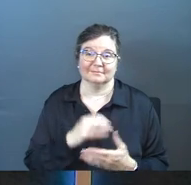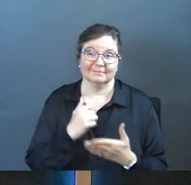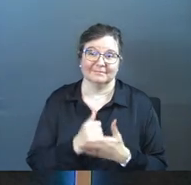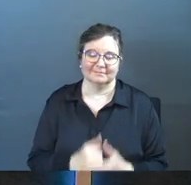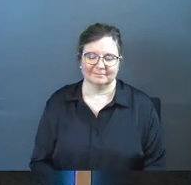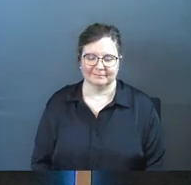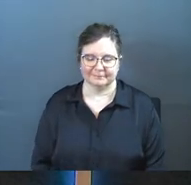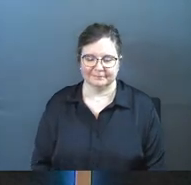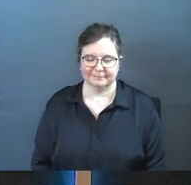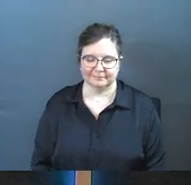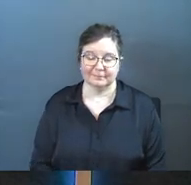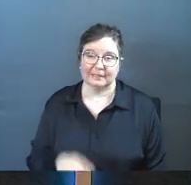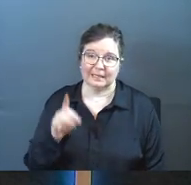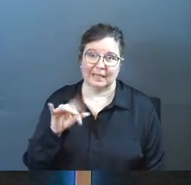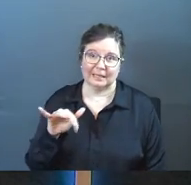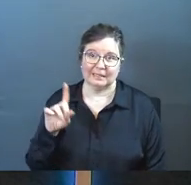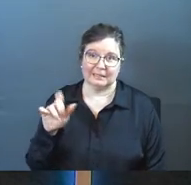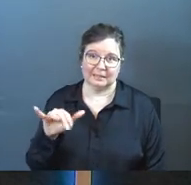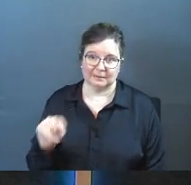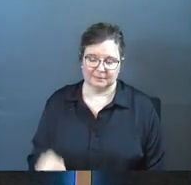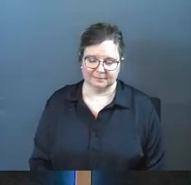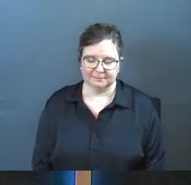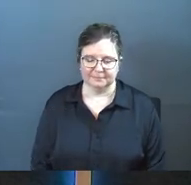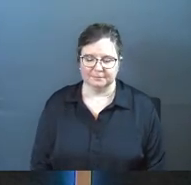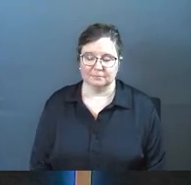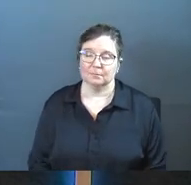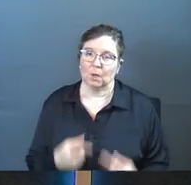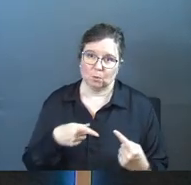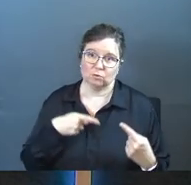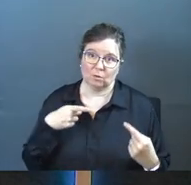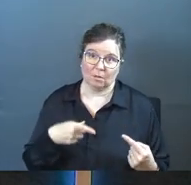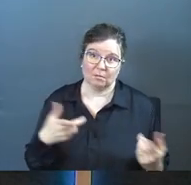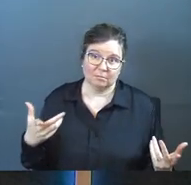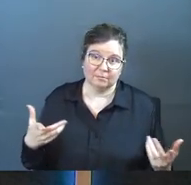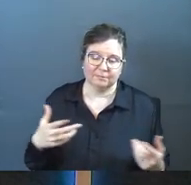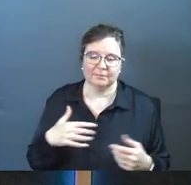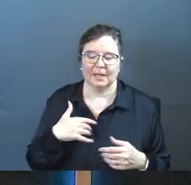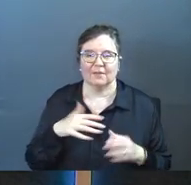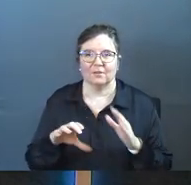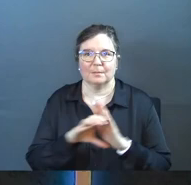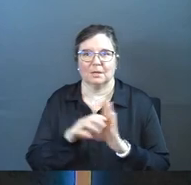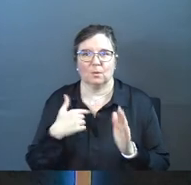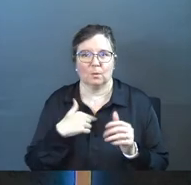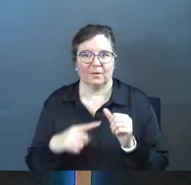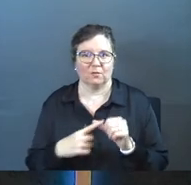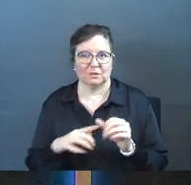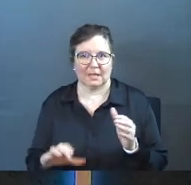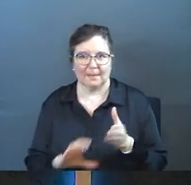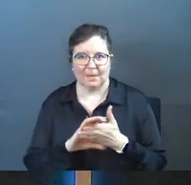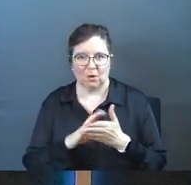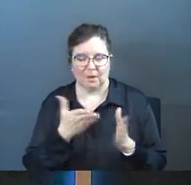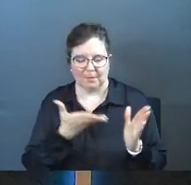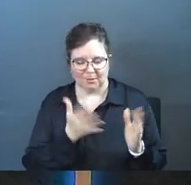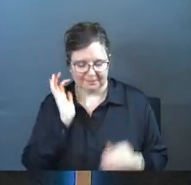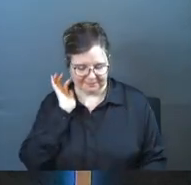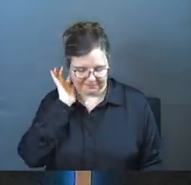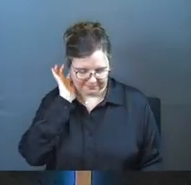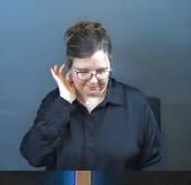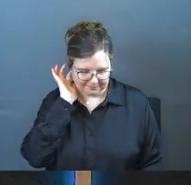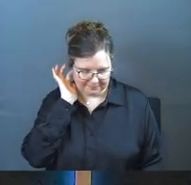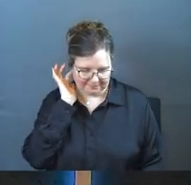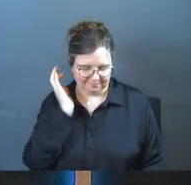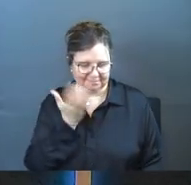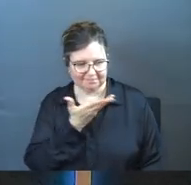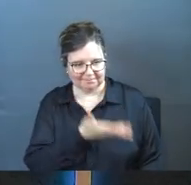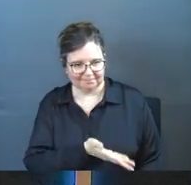Amen. I did need it. But we struggle. I got a picture of us when we first got married up there.